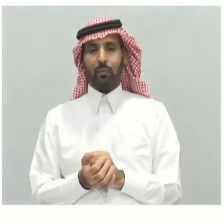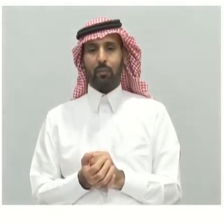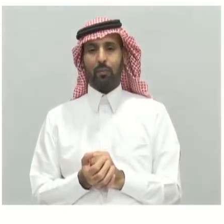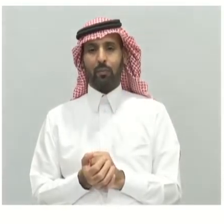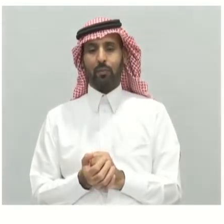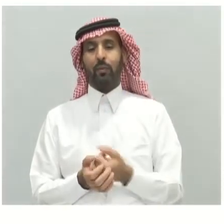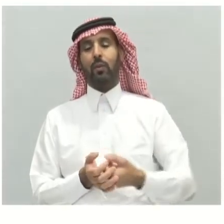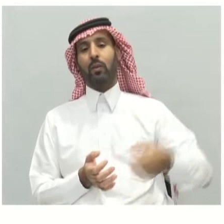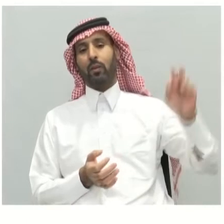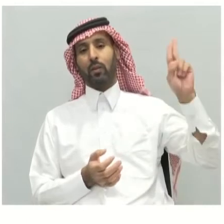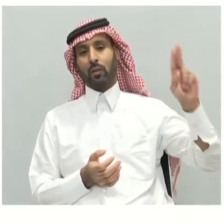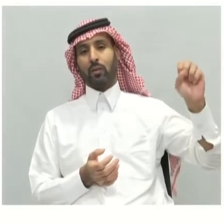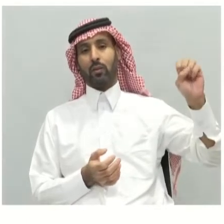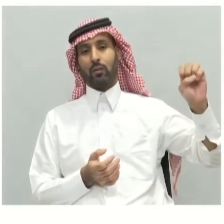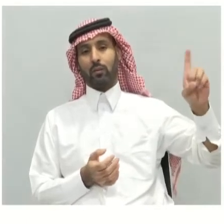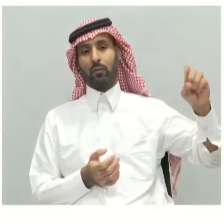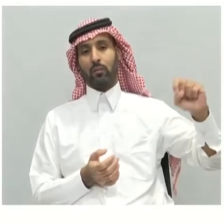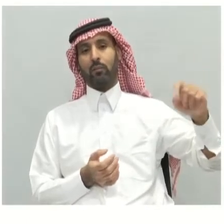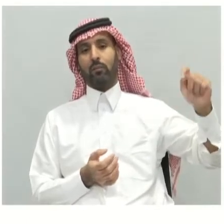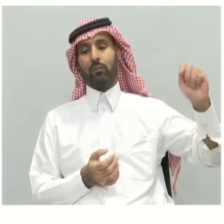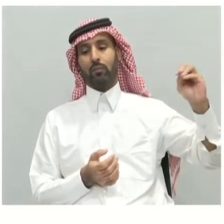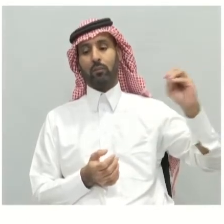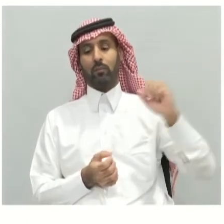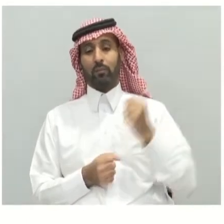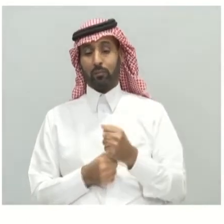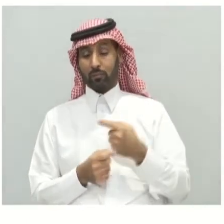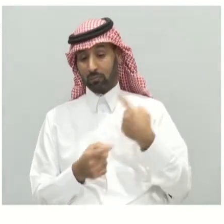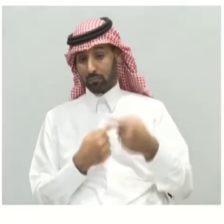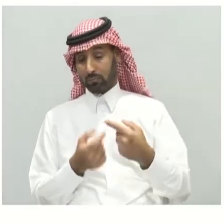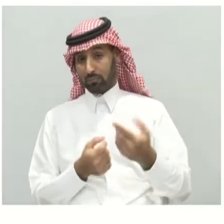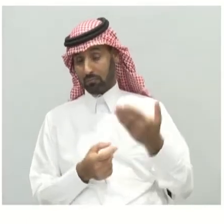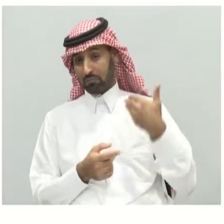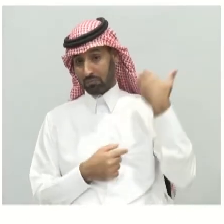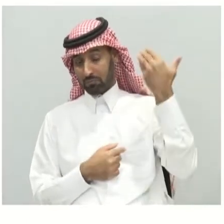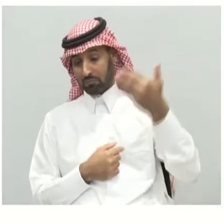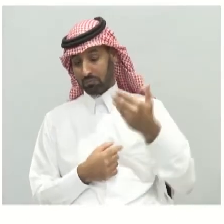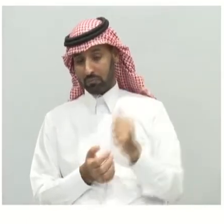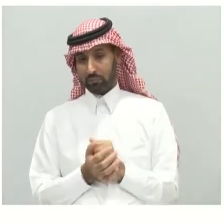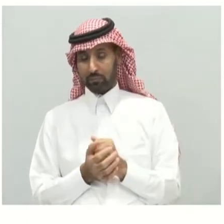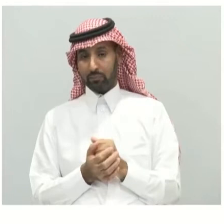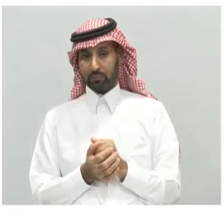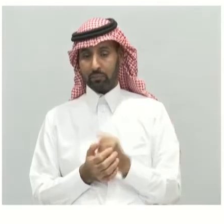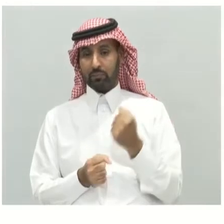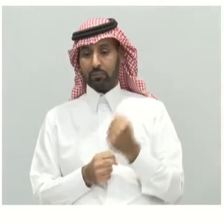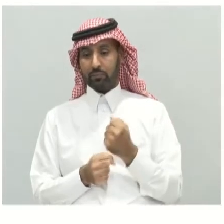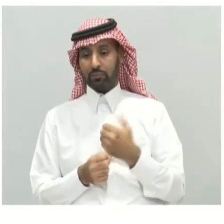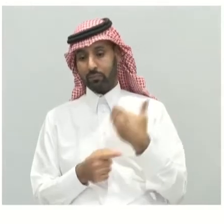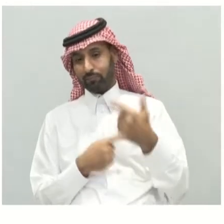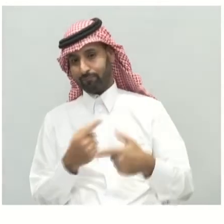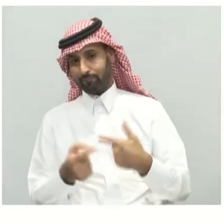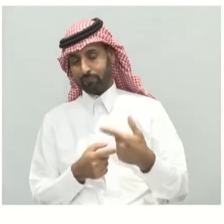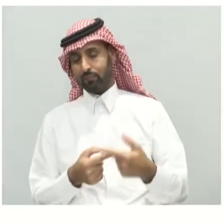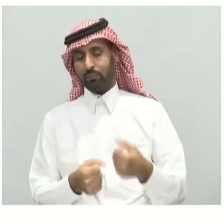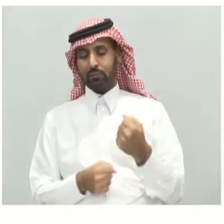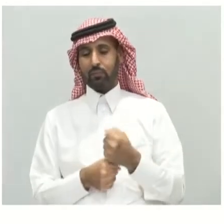Used to. We used to for past habits and states, things that were habitual, things